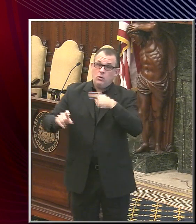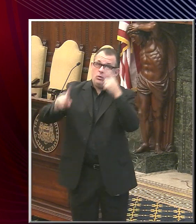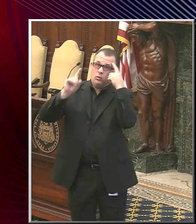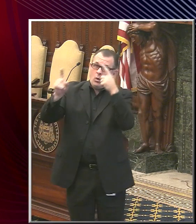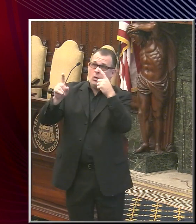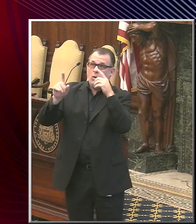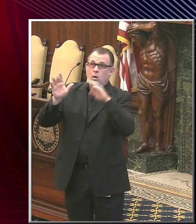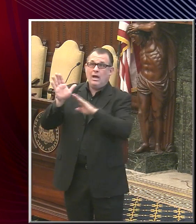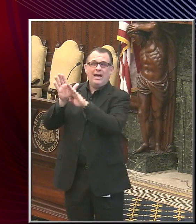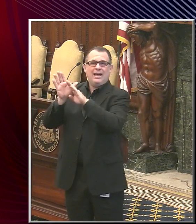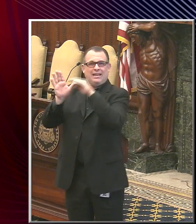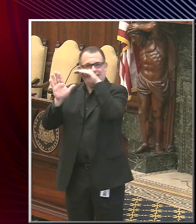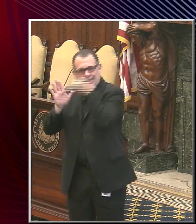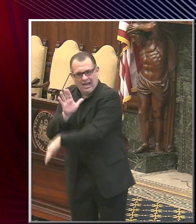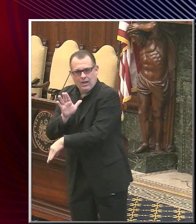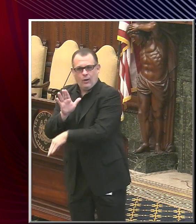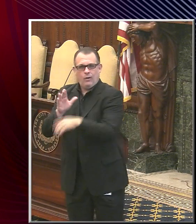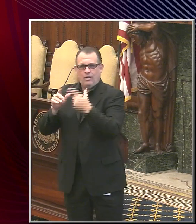overwhelming.